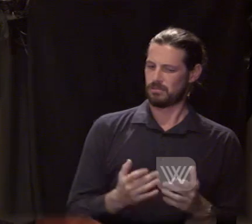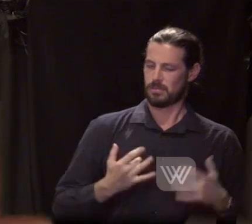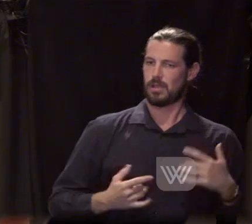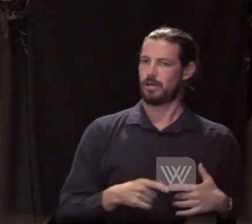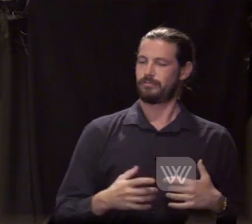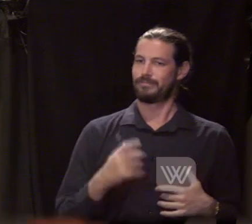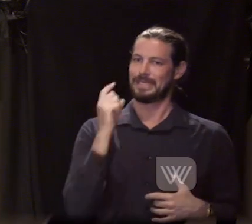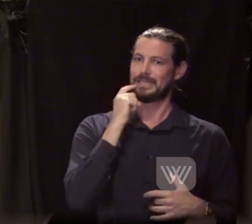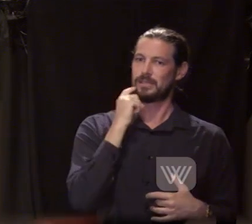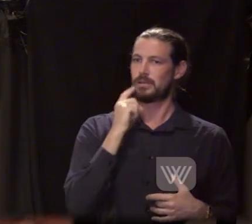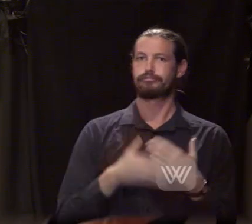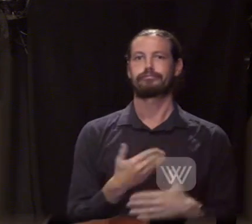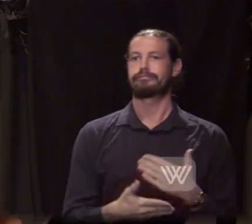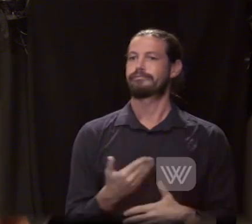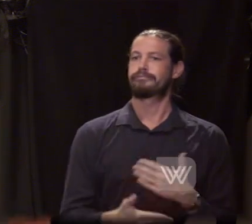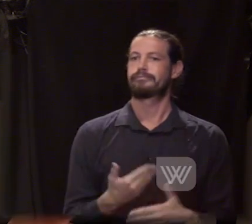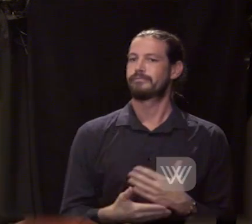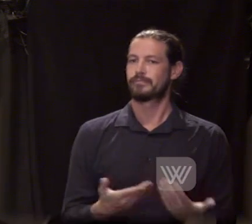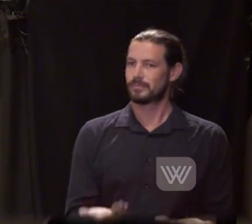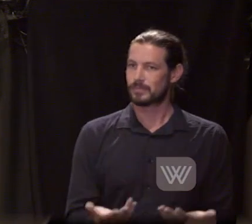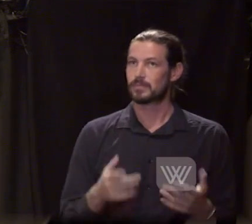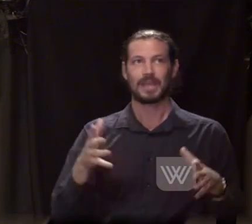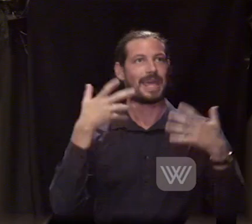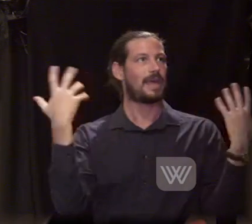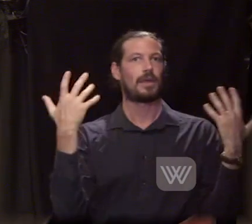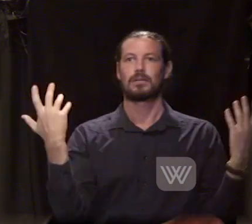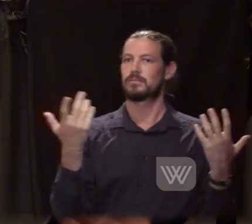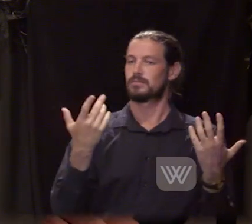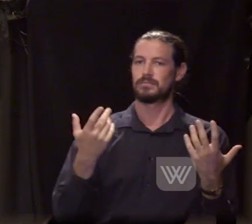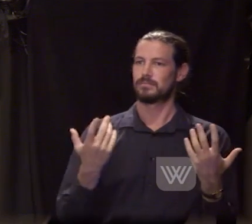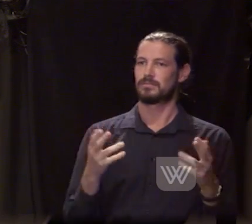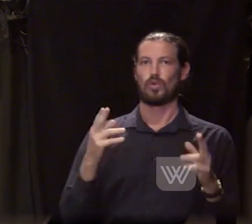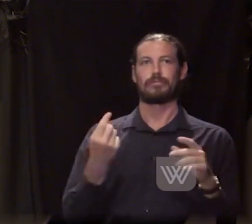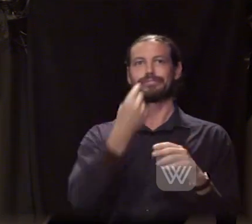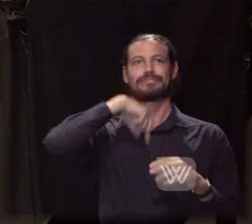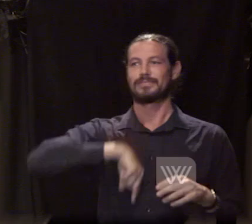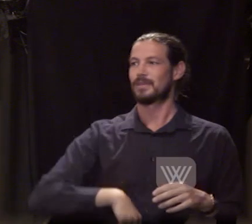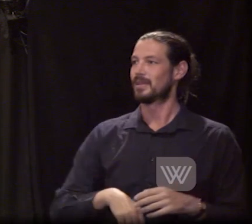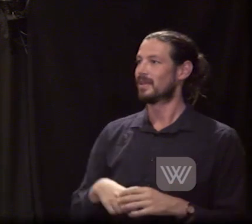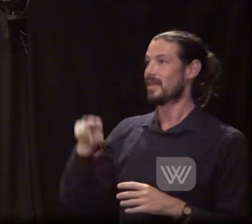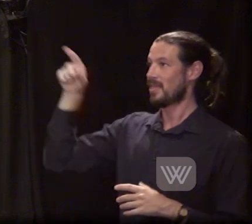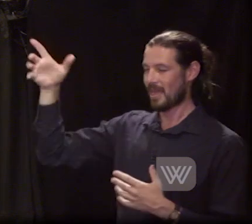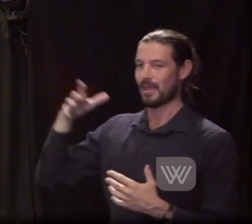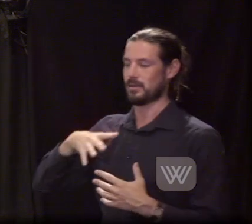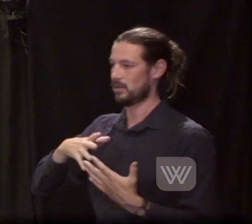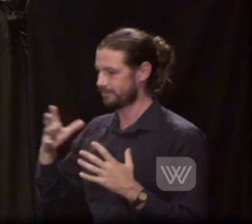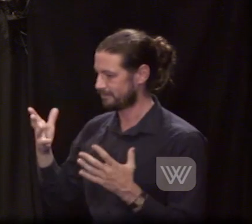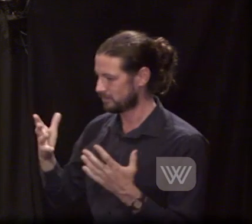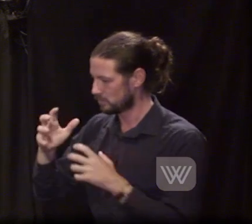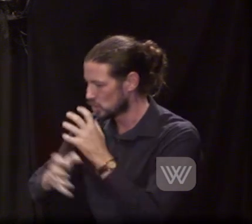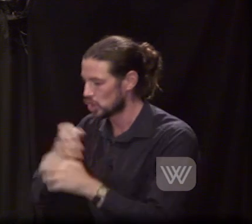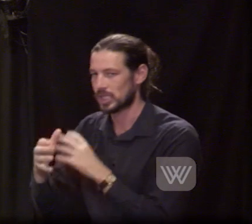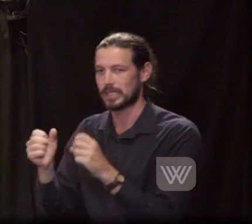don't have a machine that gives us air. It comes naturally, and that's something I think we take for granted as well. Yeah. I think